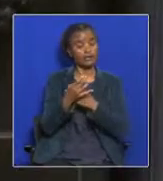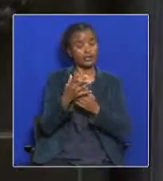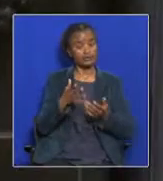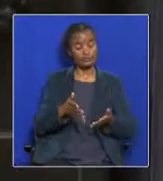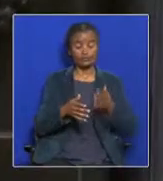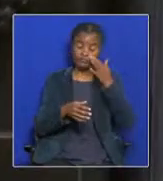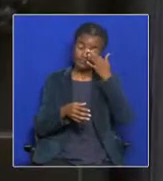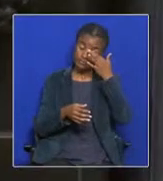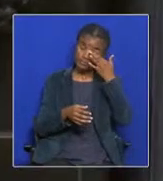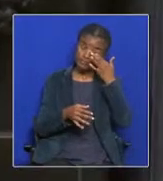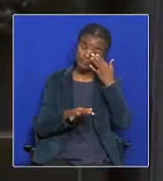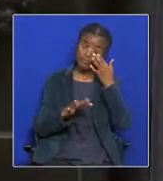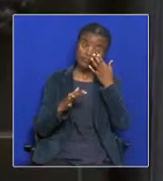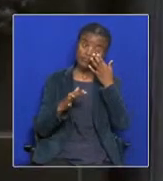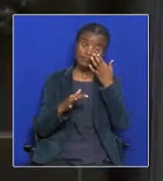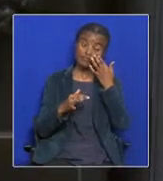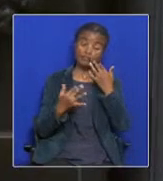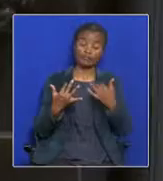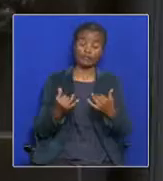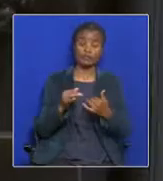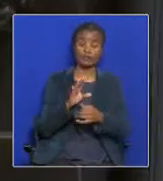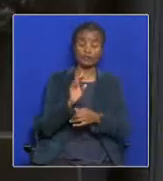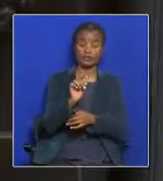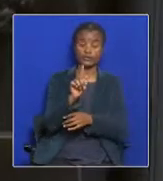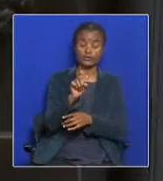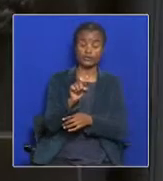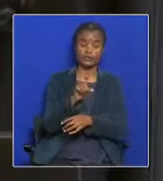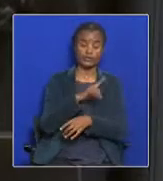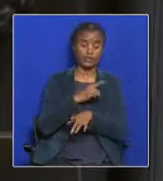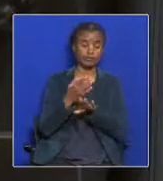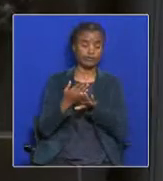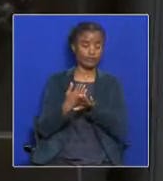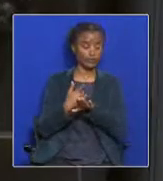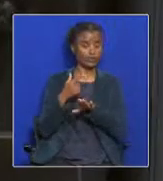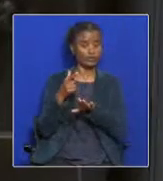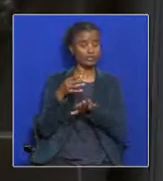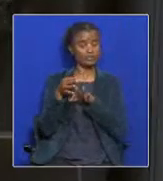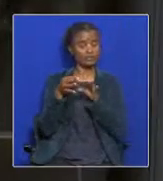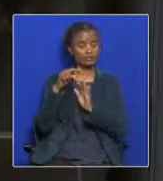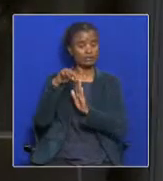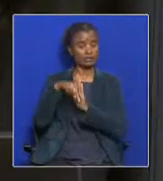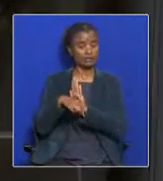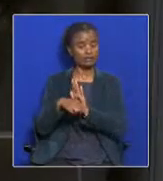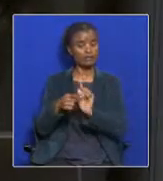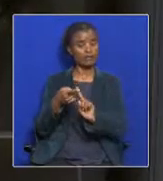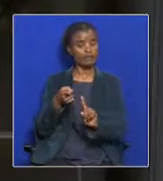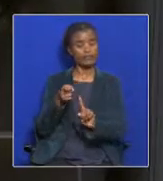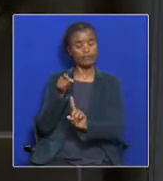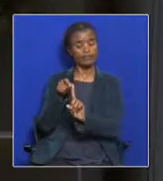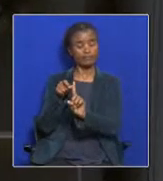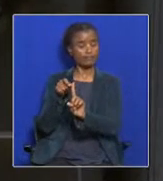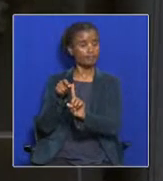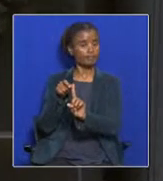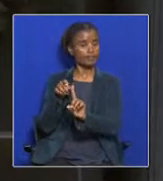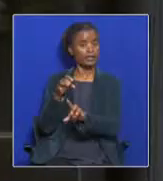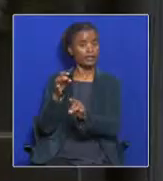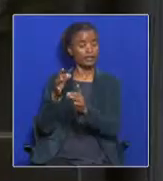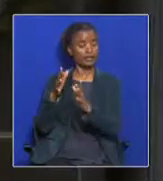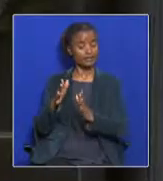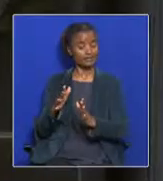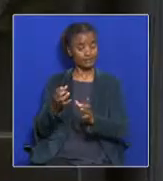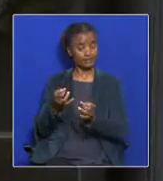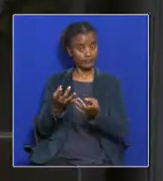we had quite a detailed explanation from an analyst, and I think one can ask you this question because according to